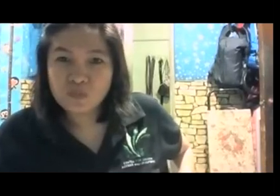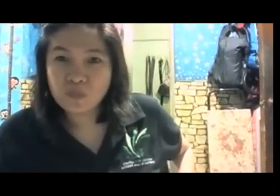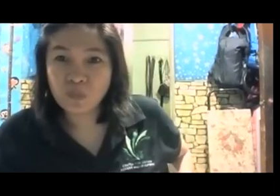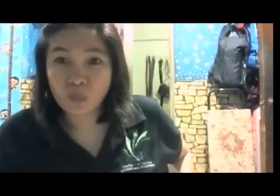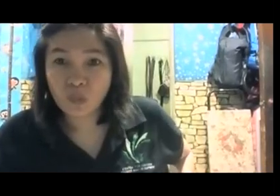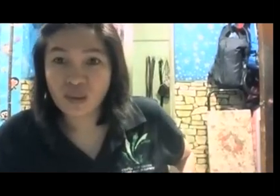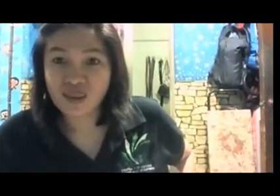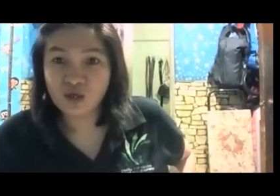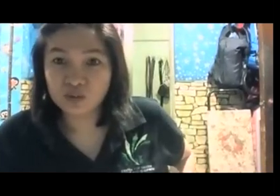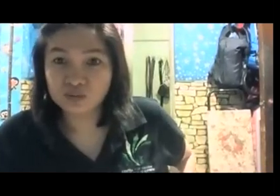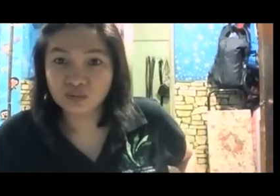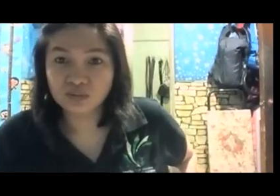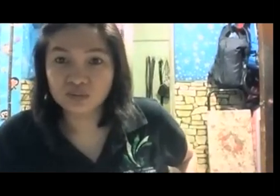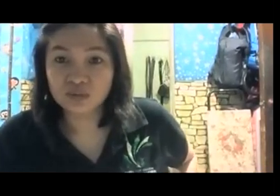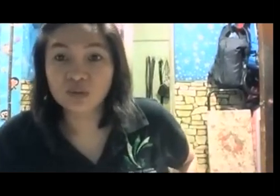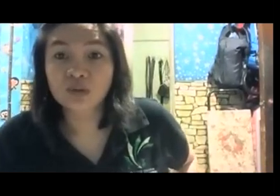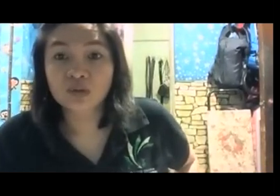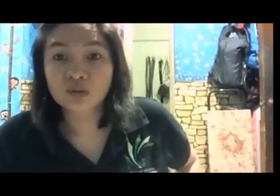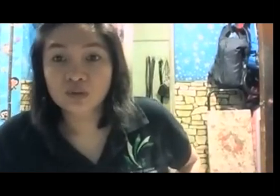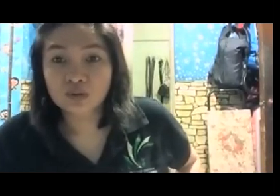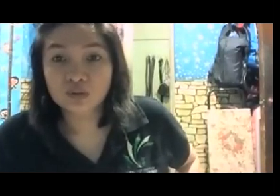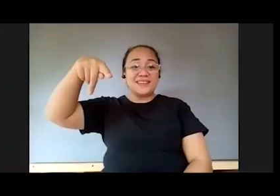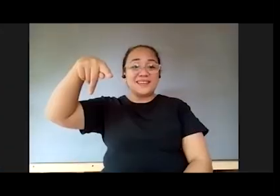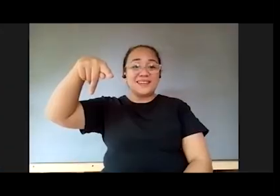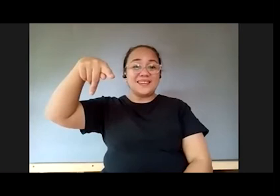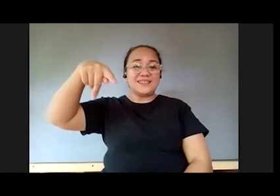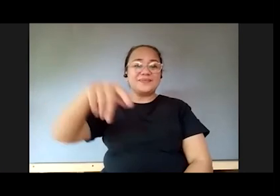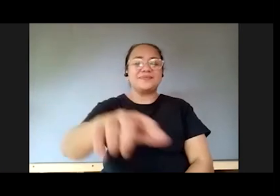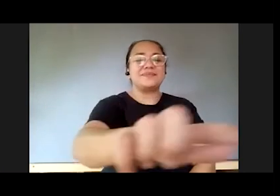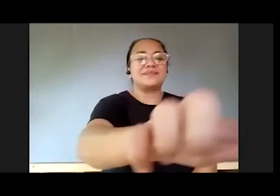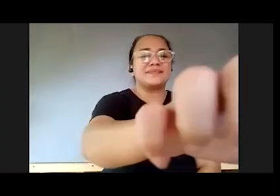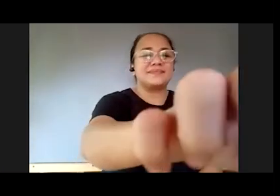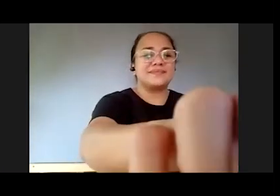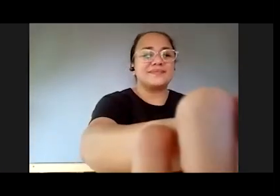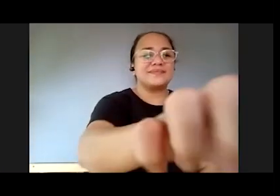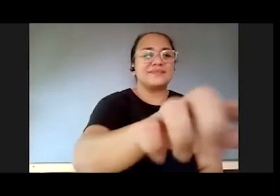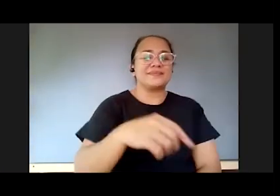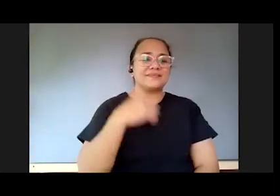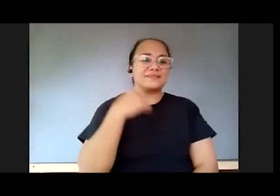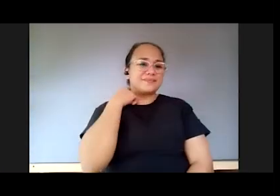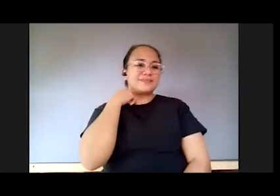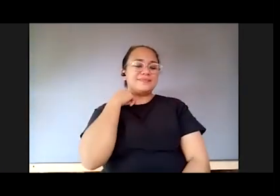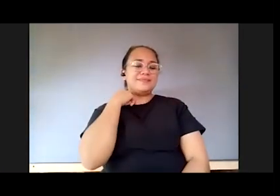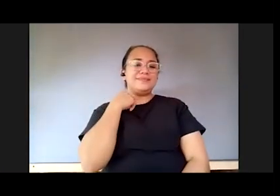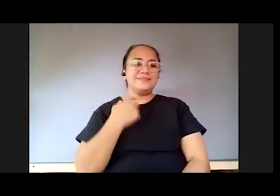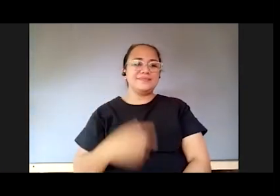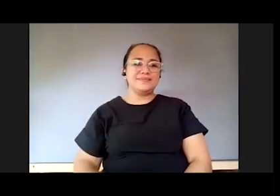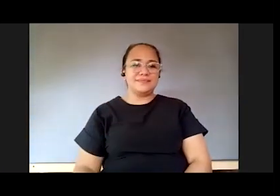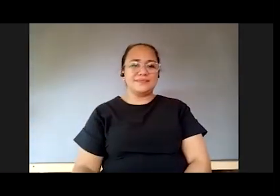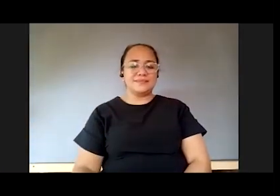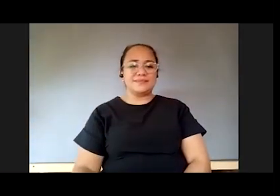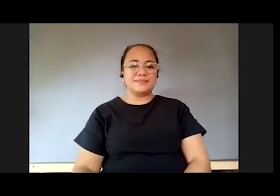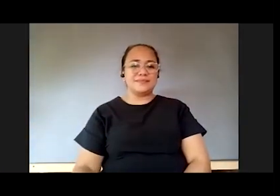That's where I was confused. Yeah. I thought you could have a subject object sentence. Well,